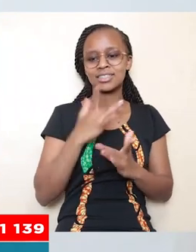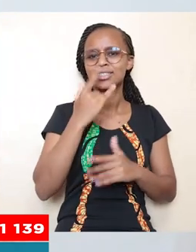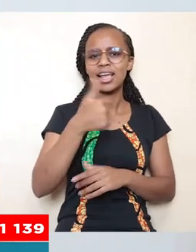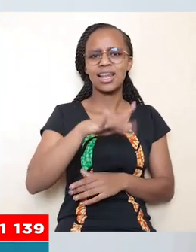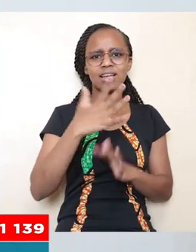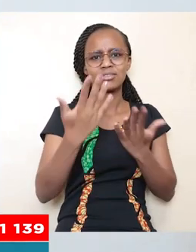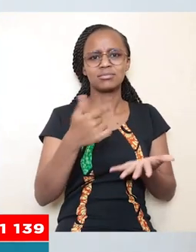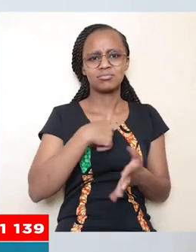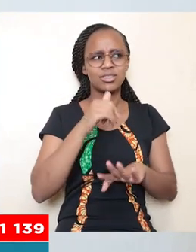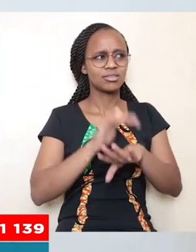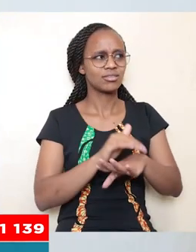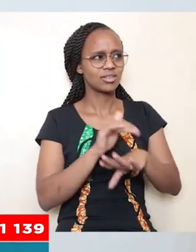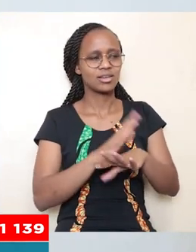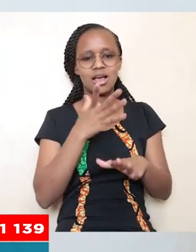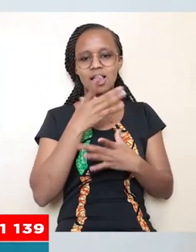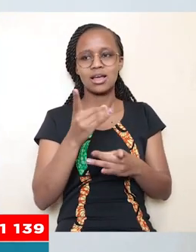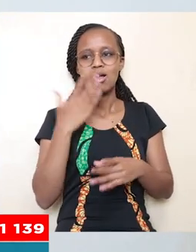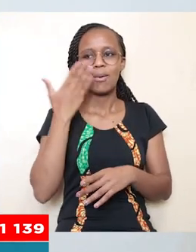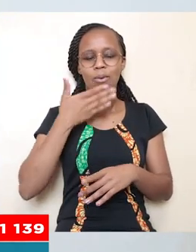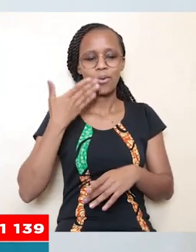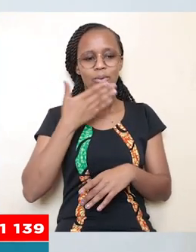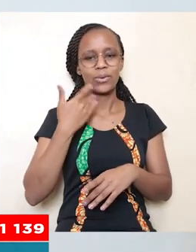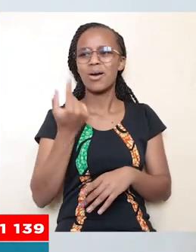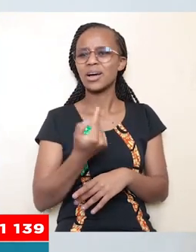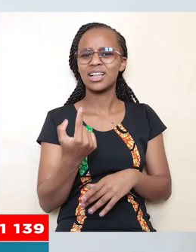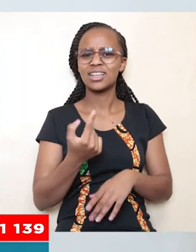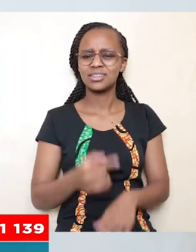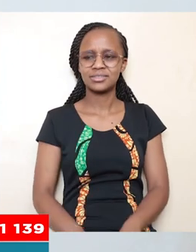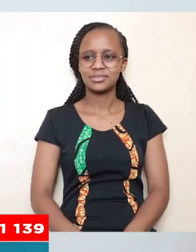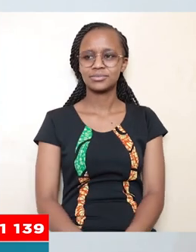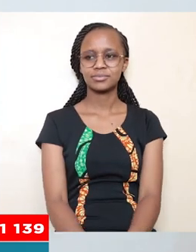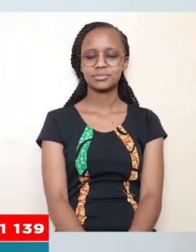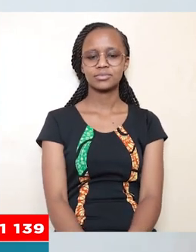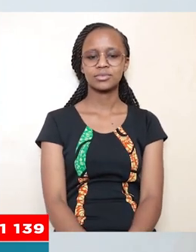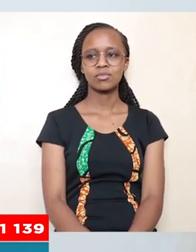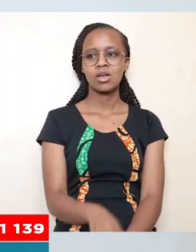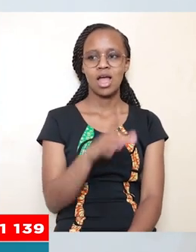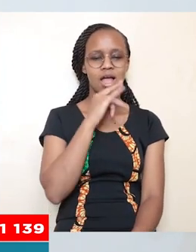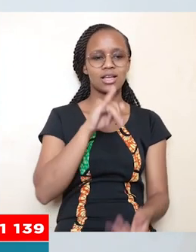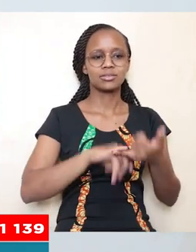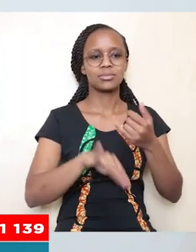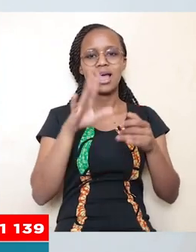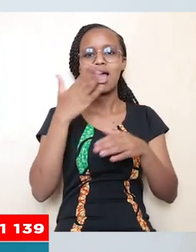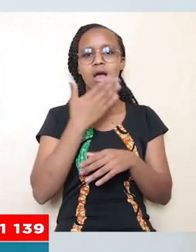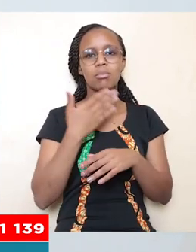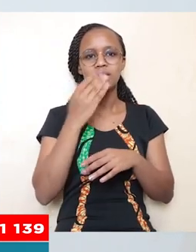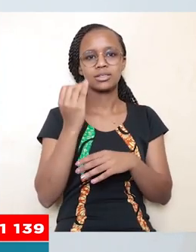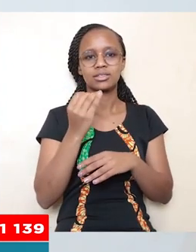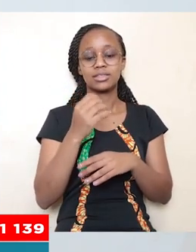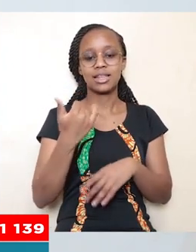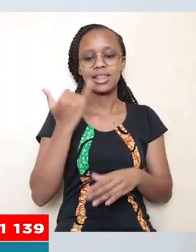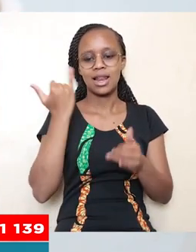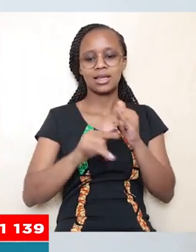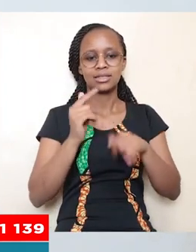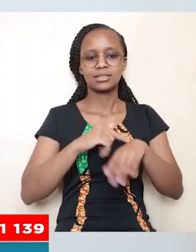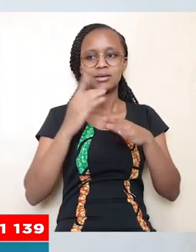that. You know, me, I'm good at porridge. Only. And your husband does not take porridge. And the last time you took your porridge yourself